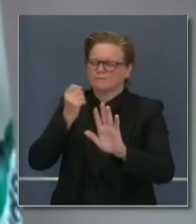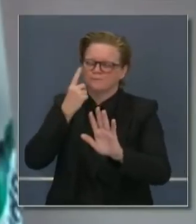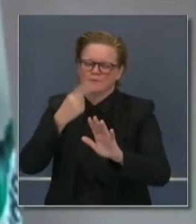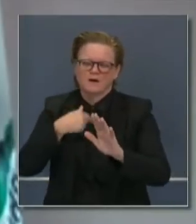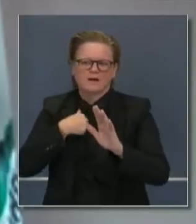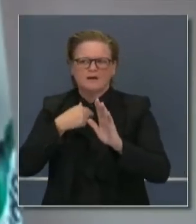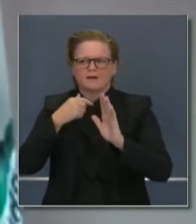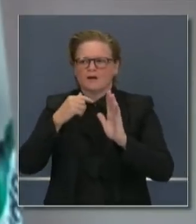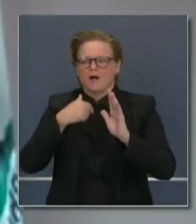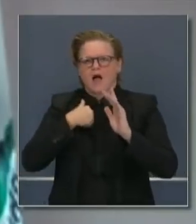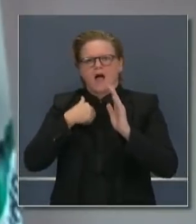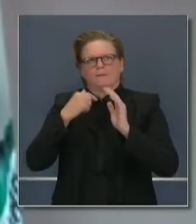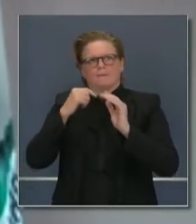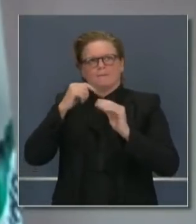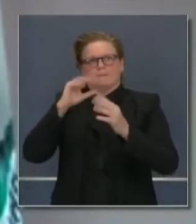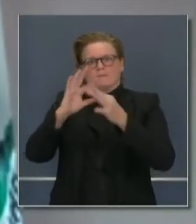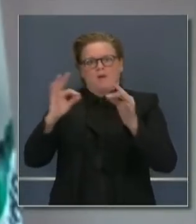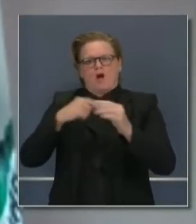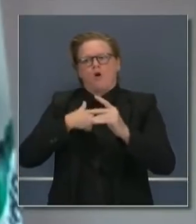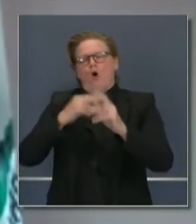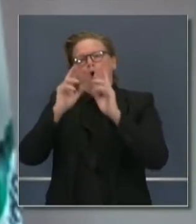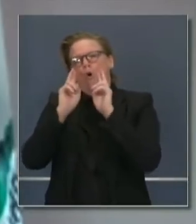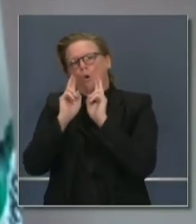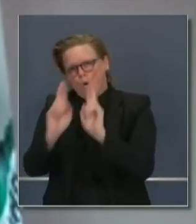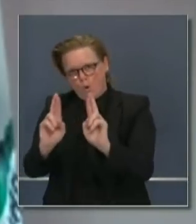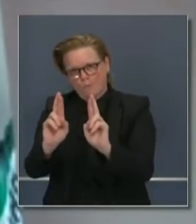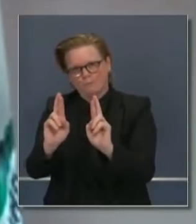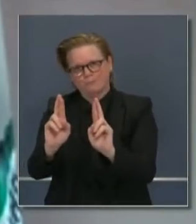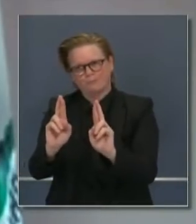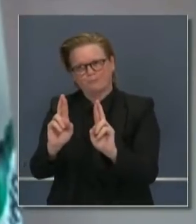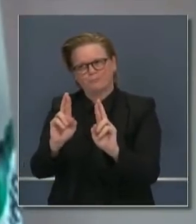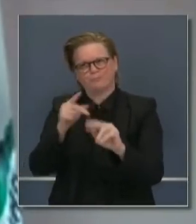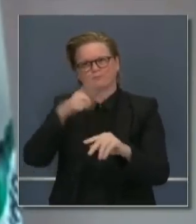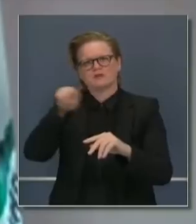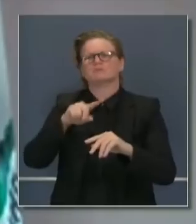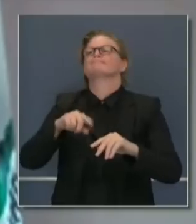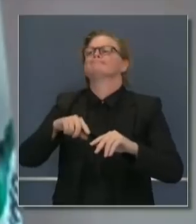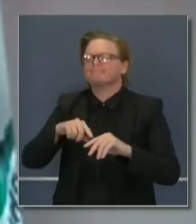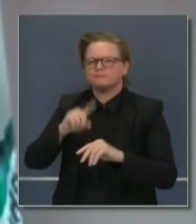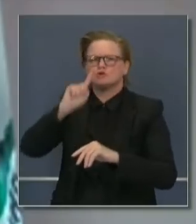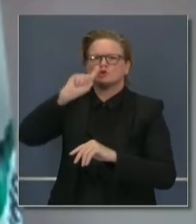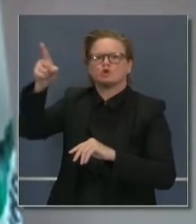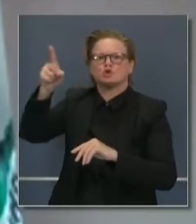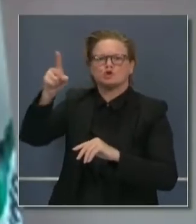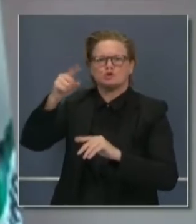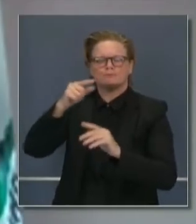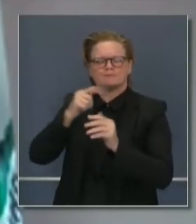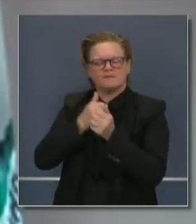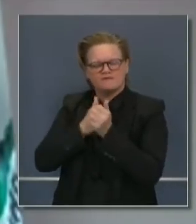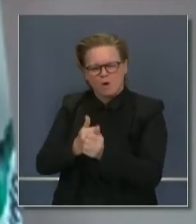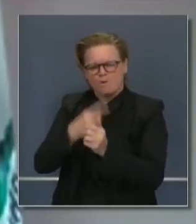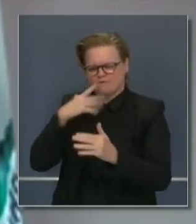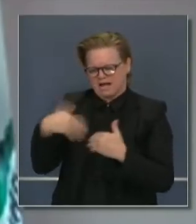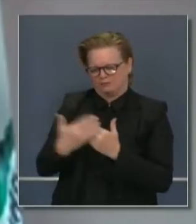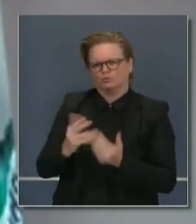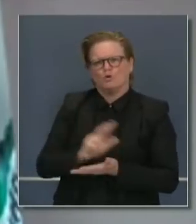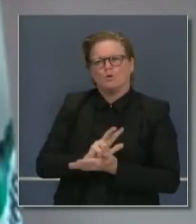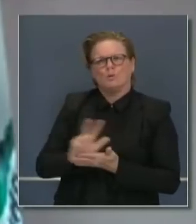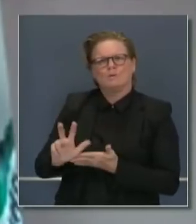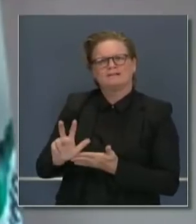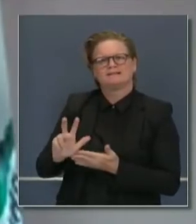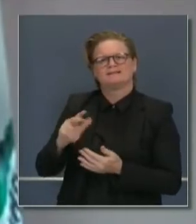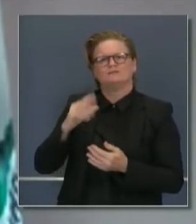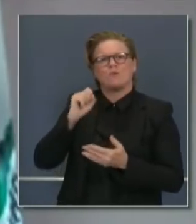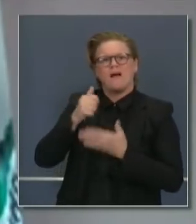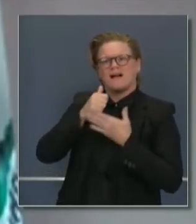our citizens will do because their communities are at particular high risk. Their hospitals are